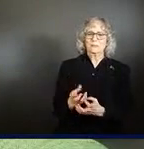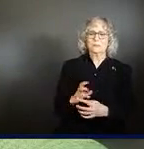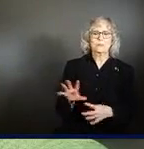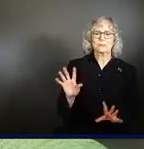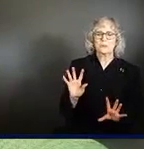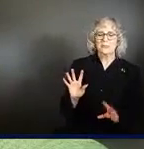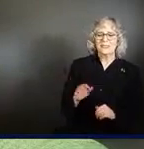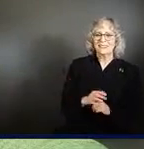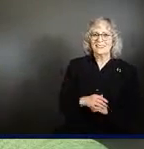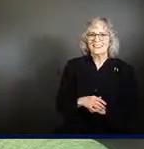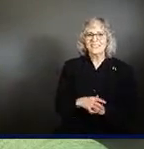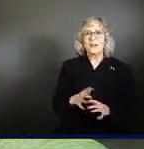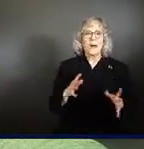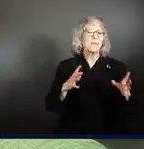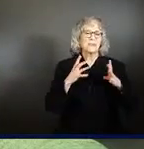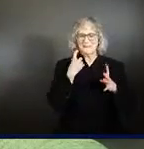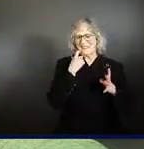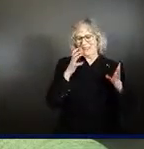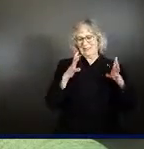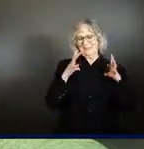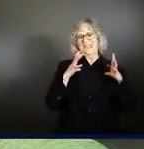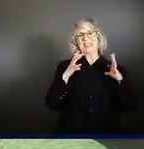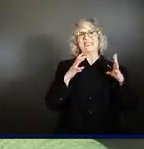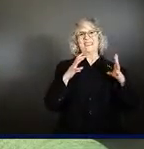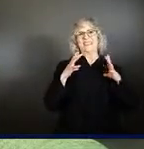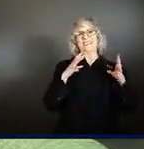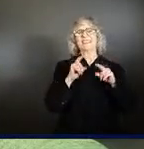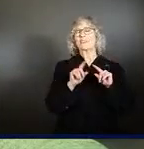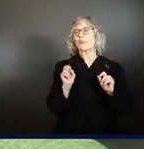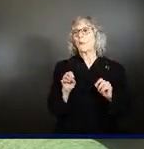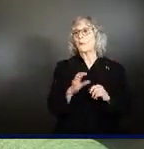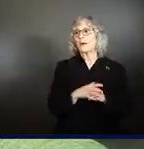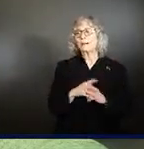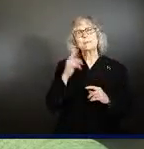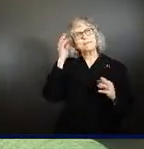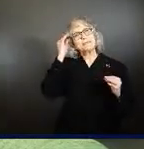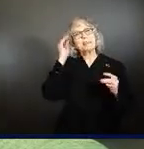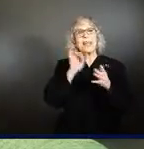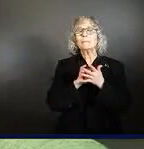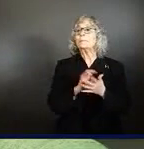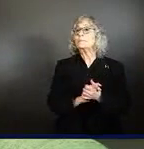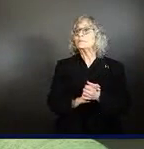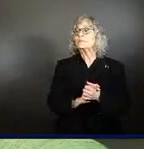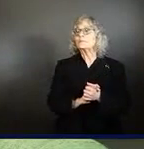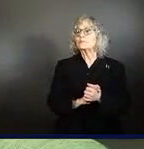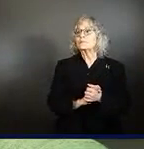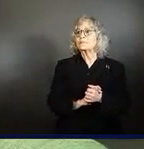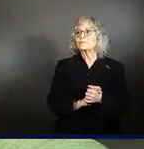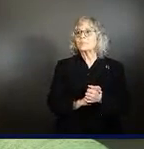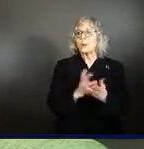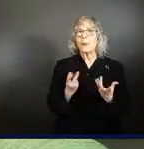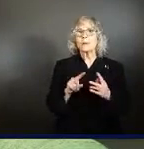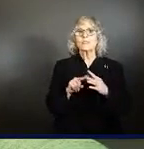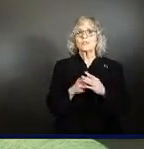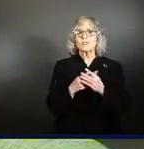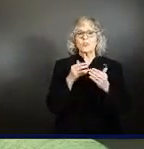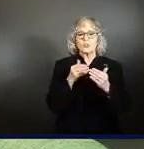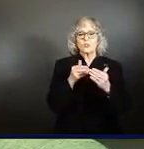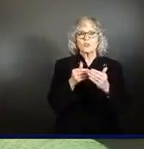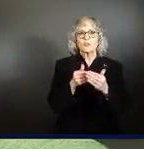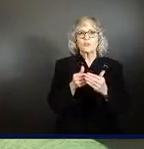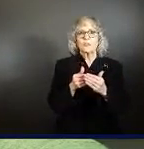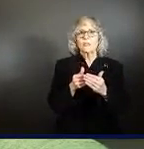mind. So depending on how dense or what molecules does these planets have, we might start getting closer and closer to what we